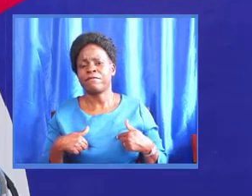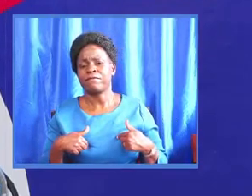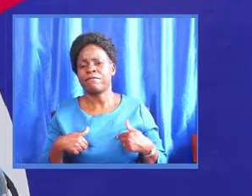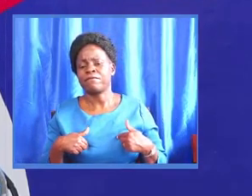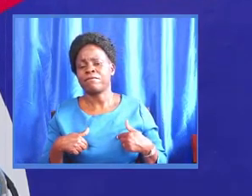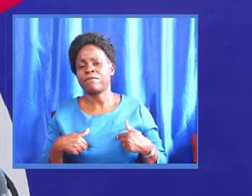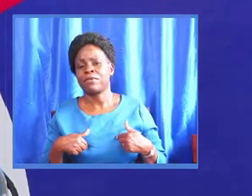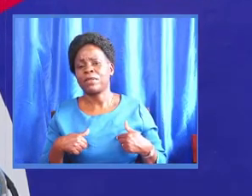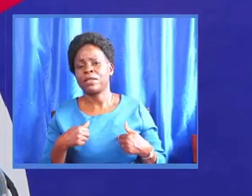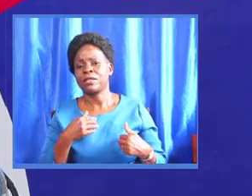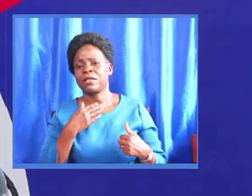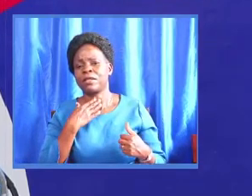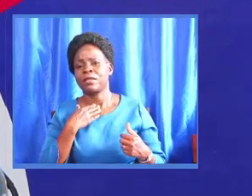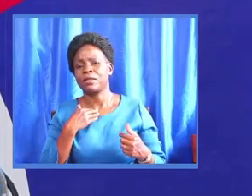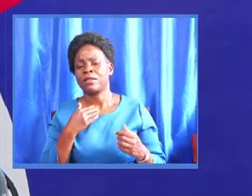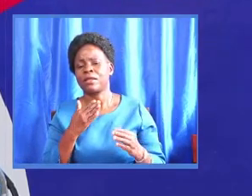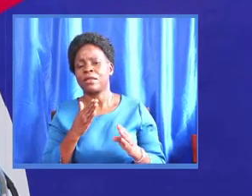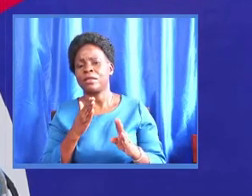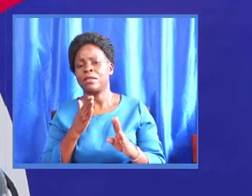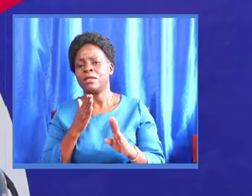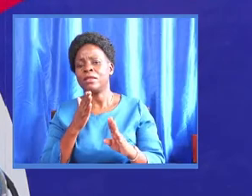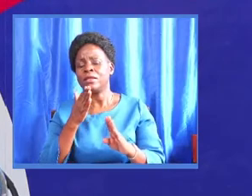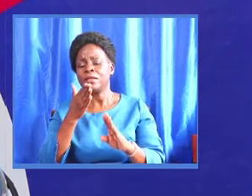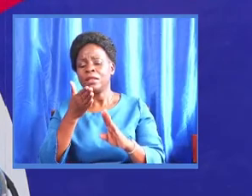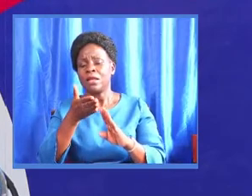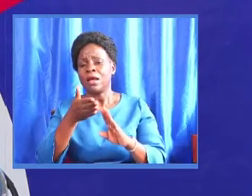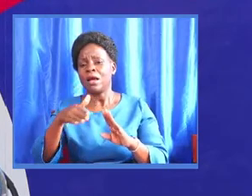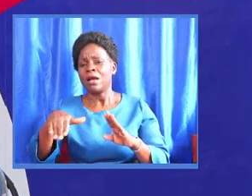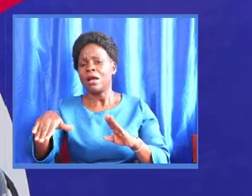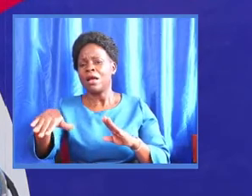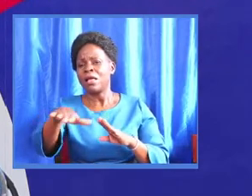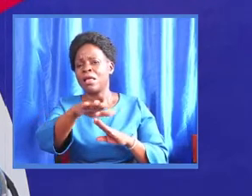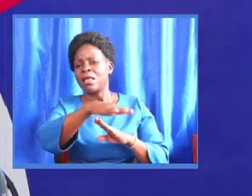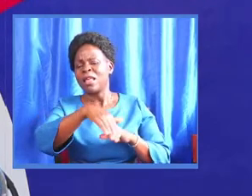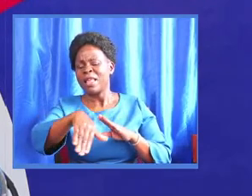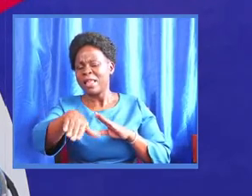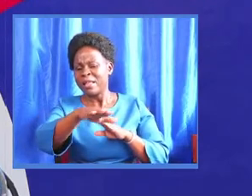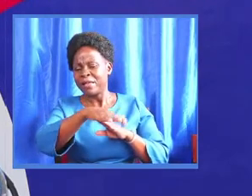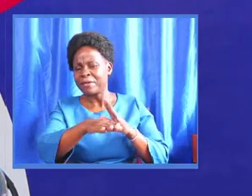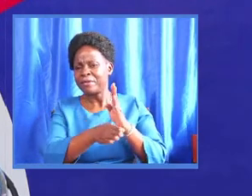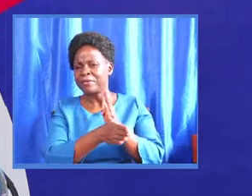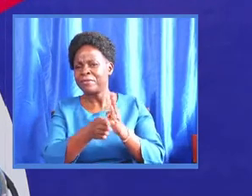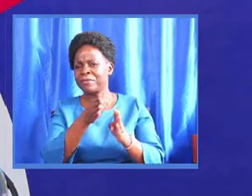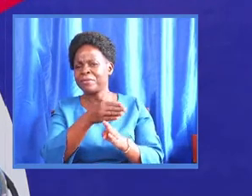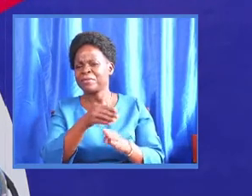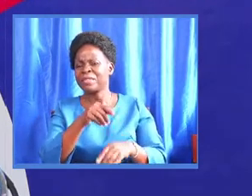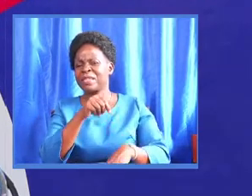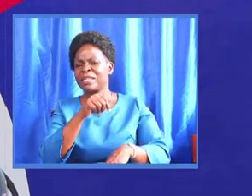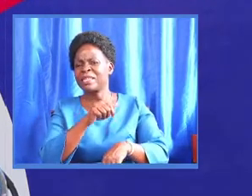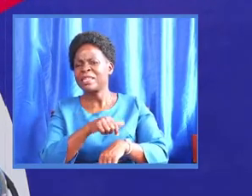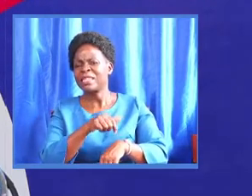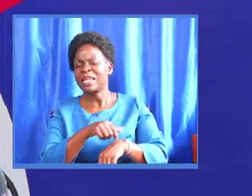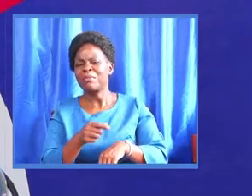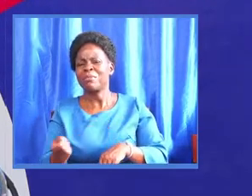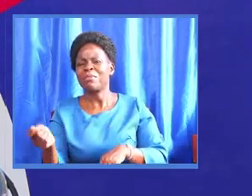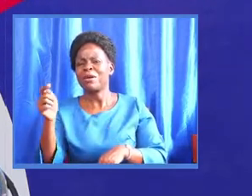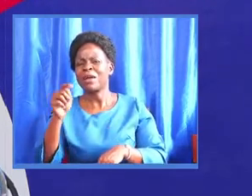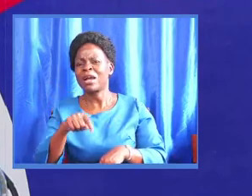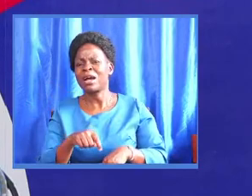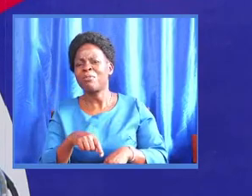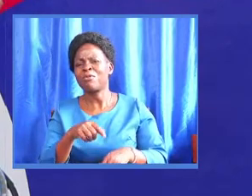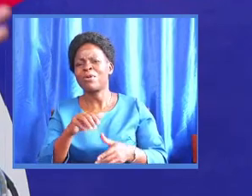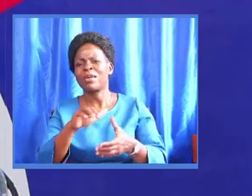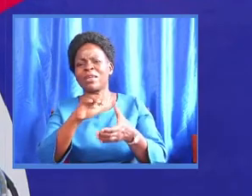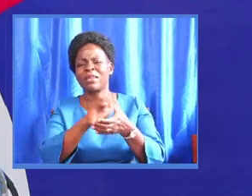has got a plot on a very prime location in the center, downtown. So that comes a time when the couple,